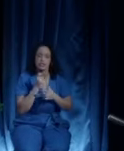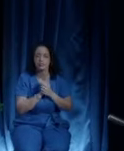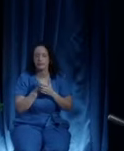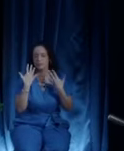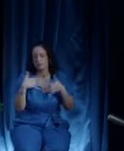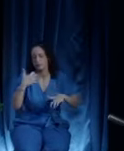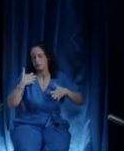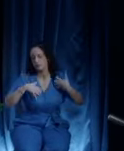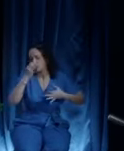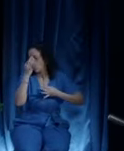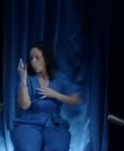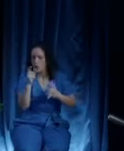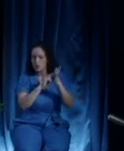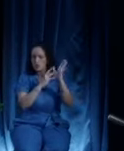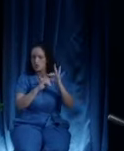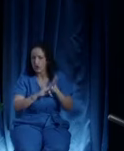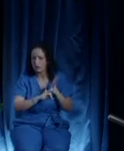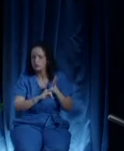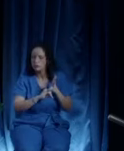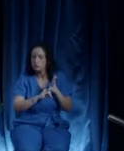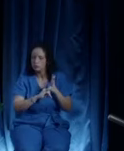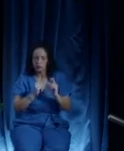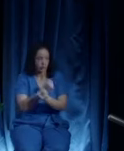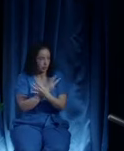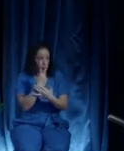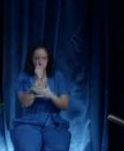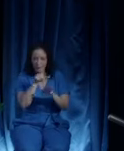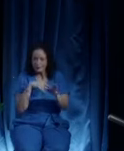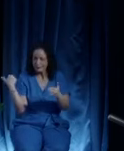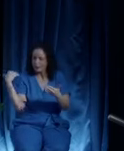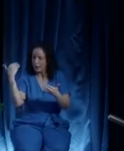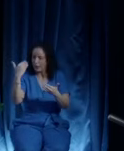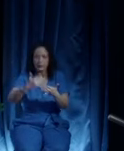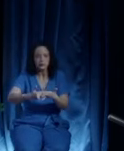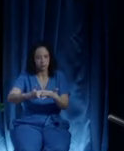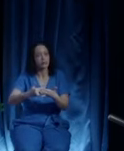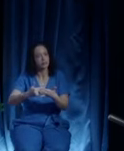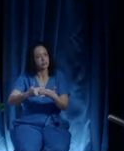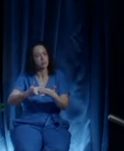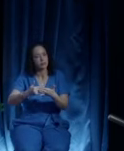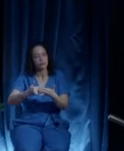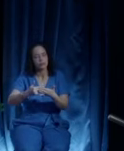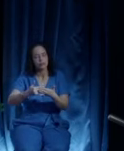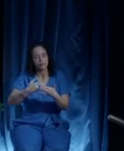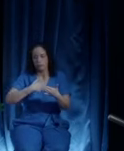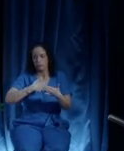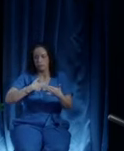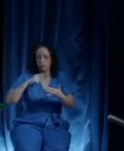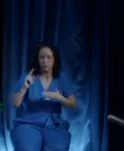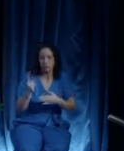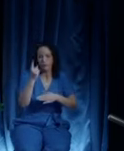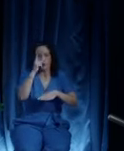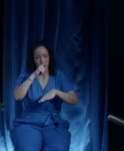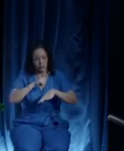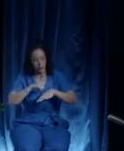been fascinated by James for 20-something years. It was really my introduction to the idea